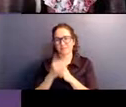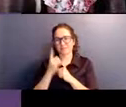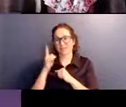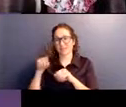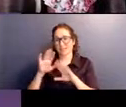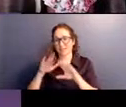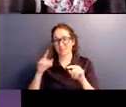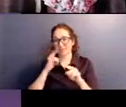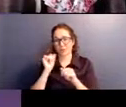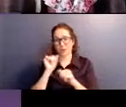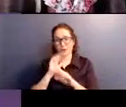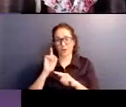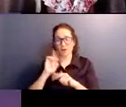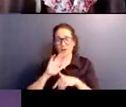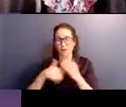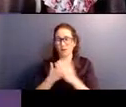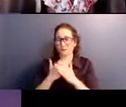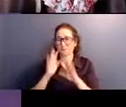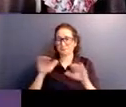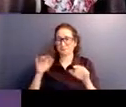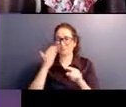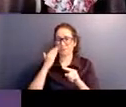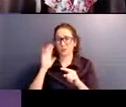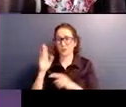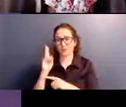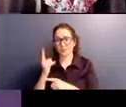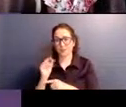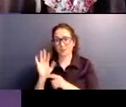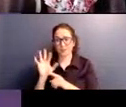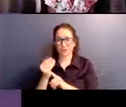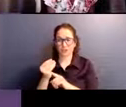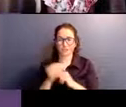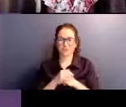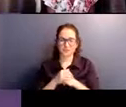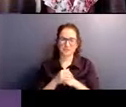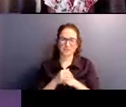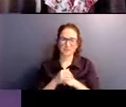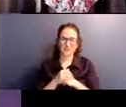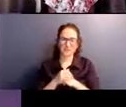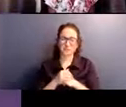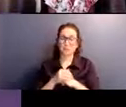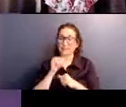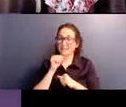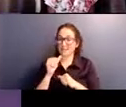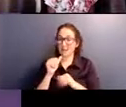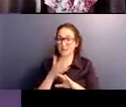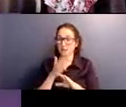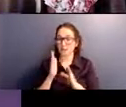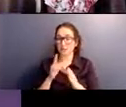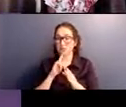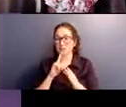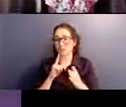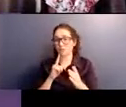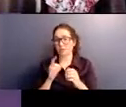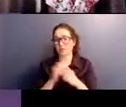for all the kids in the country to know their history and their culture. So non-musicians can do no more